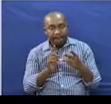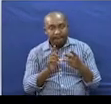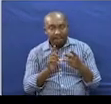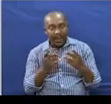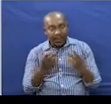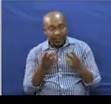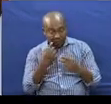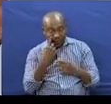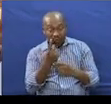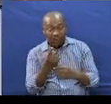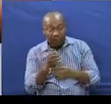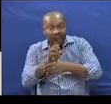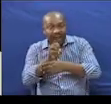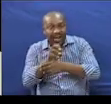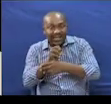on factors.